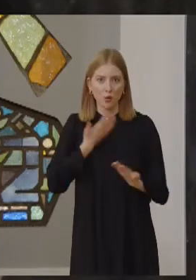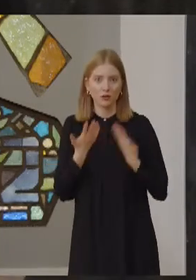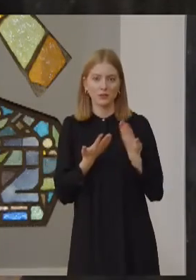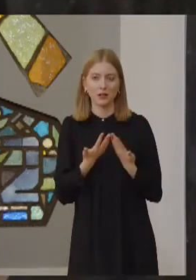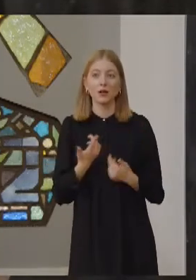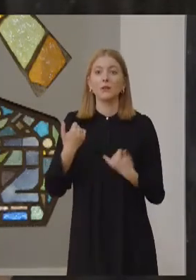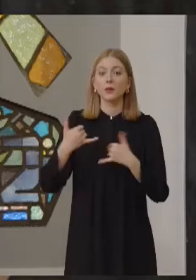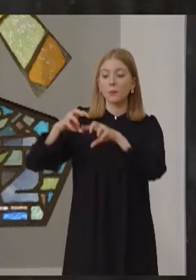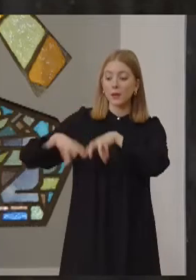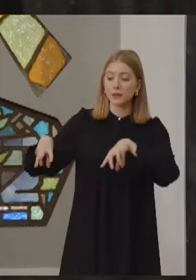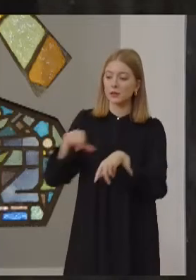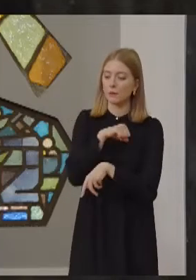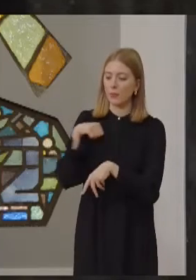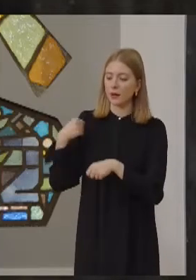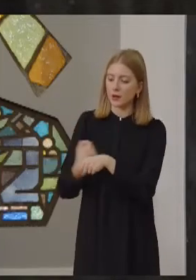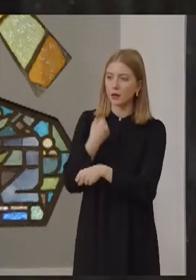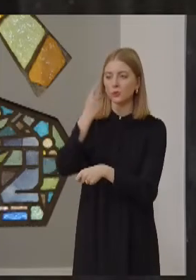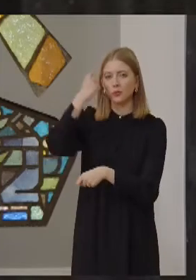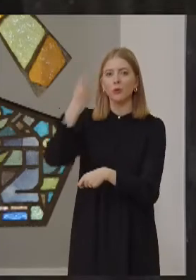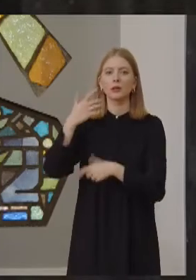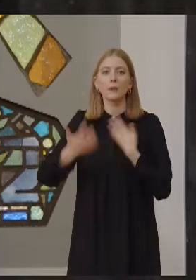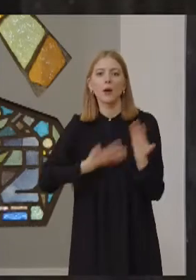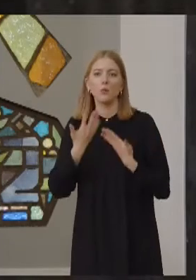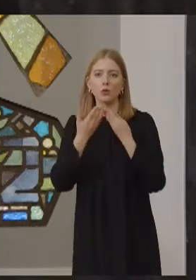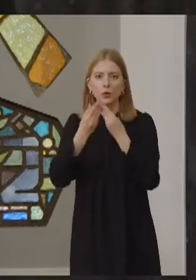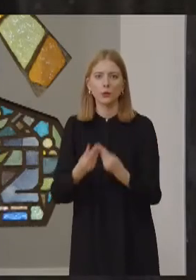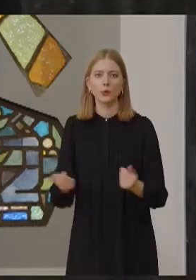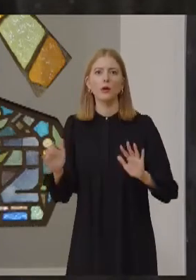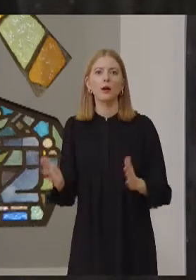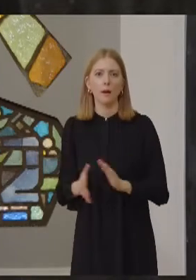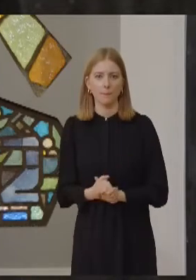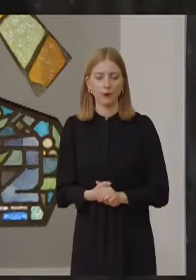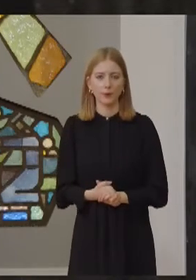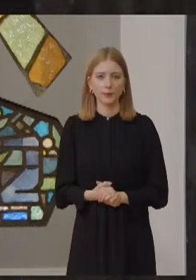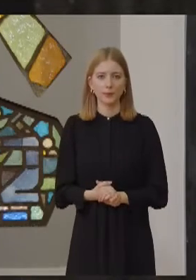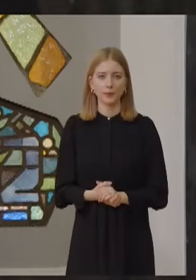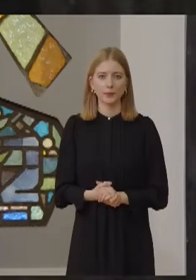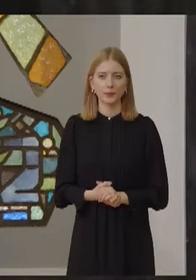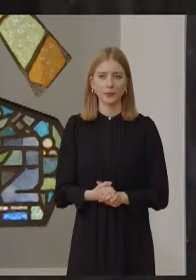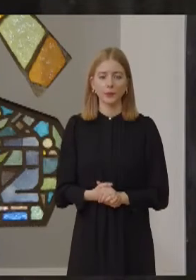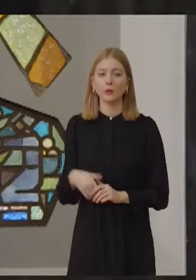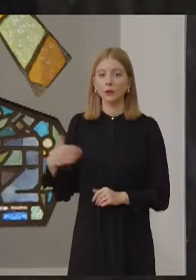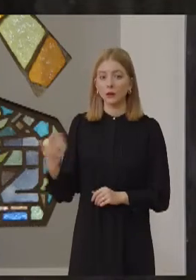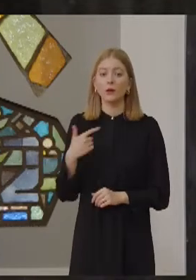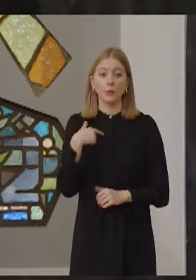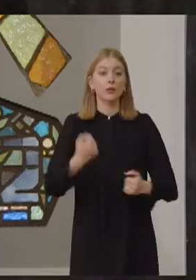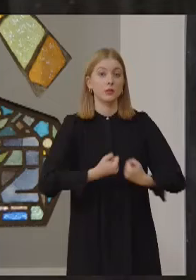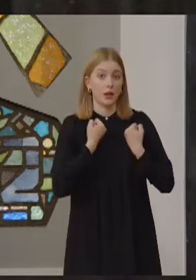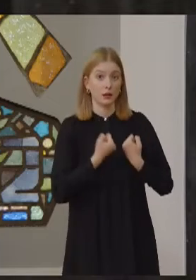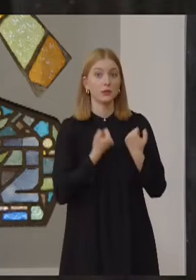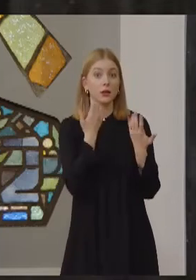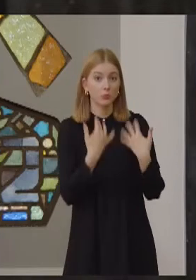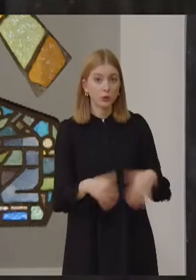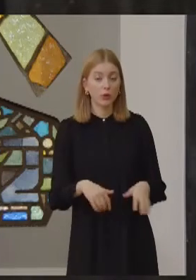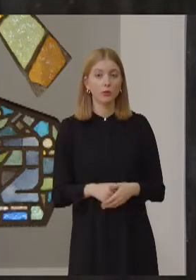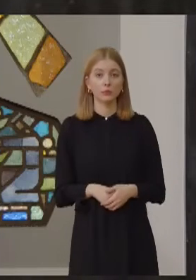emotional aspects, and you have to find the way to fight human emotions. Do you have such measures? Yes,